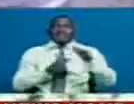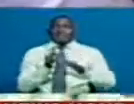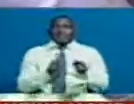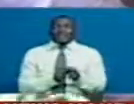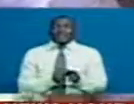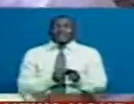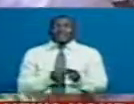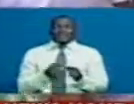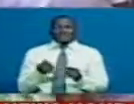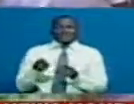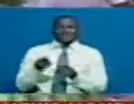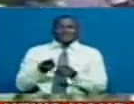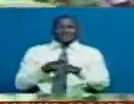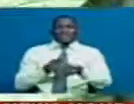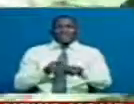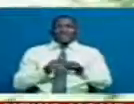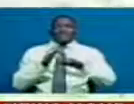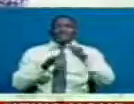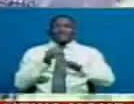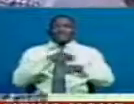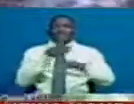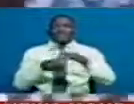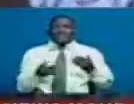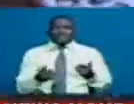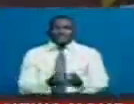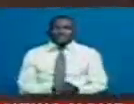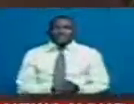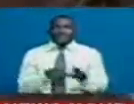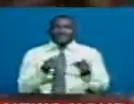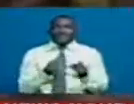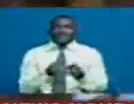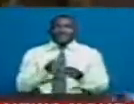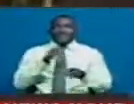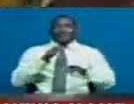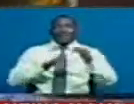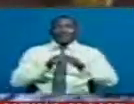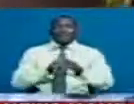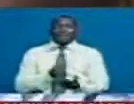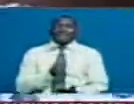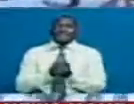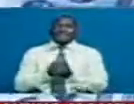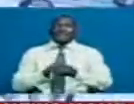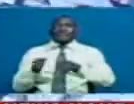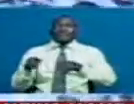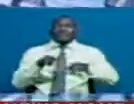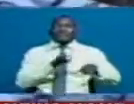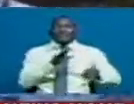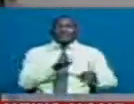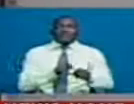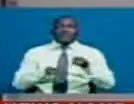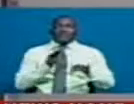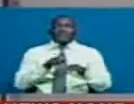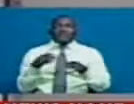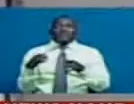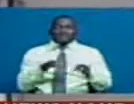After some months on the project, the building is finally complete and is his contribution to his community and neighboring areas.